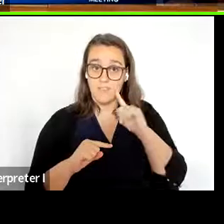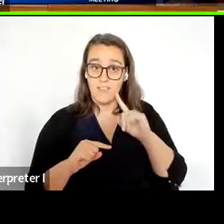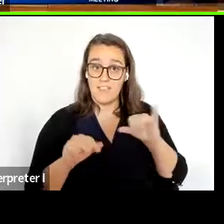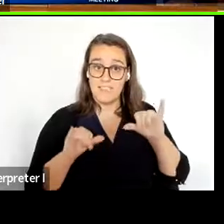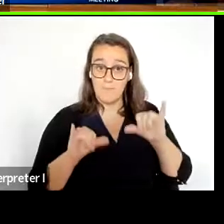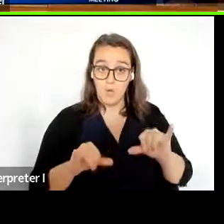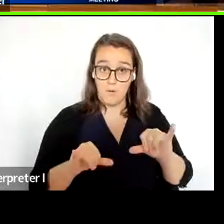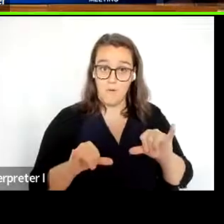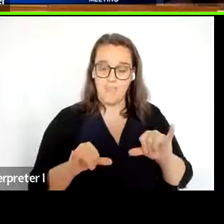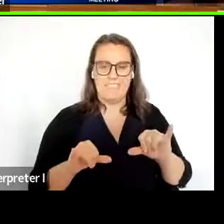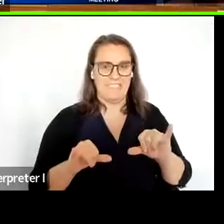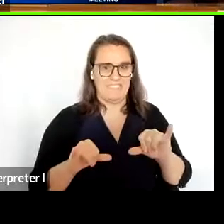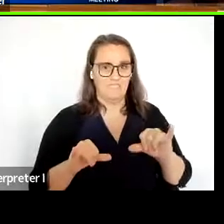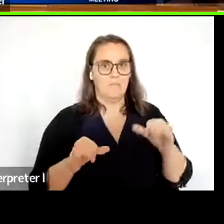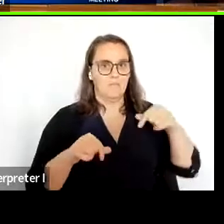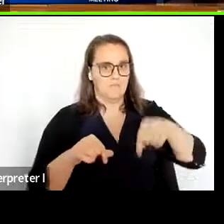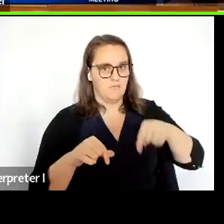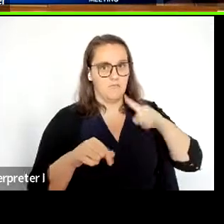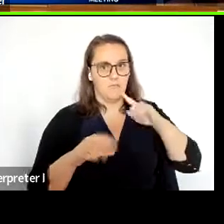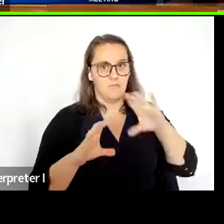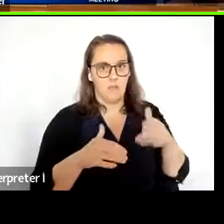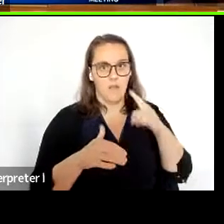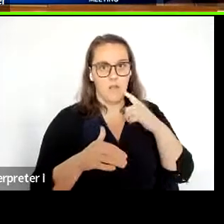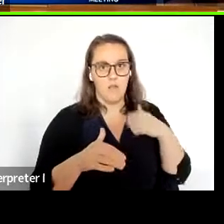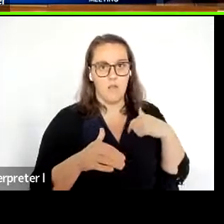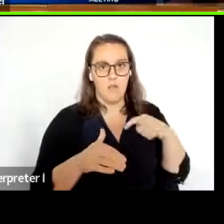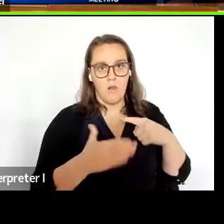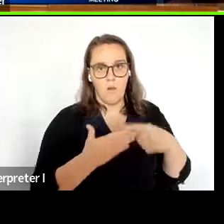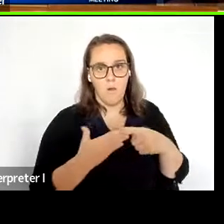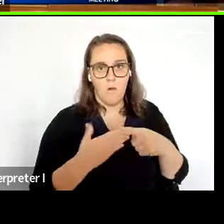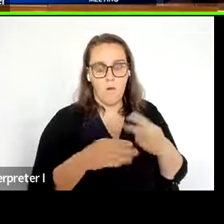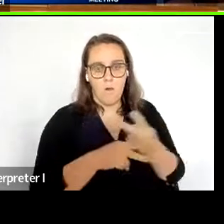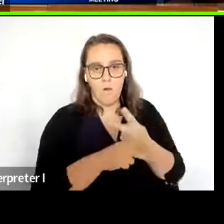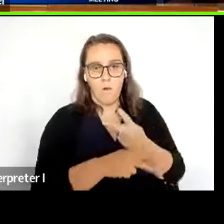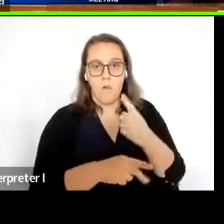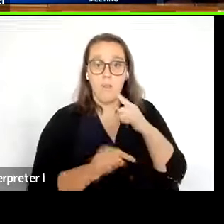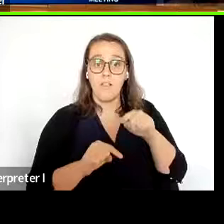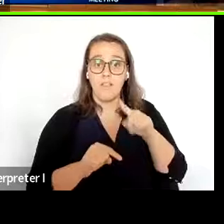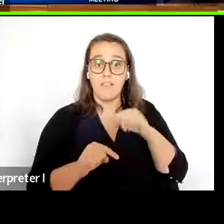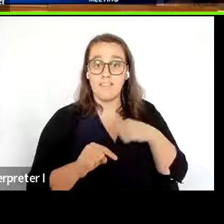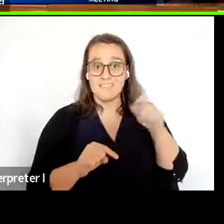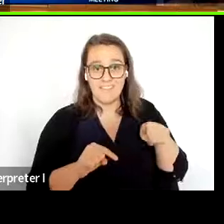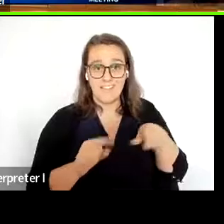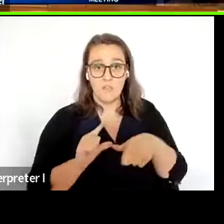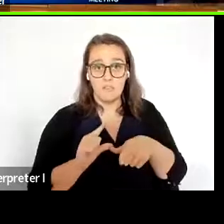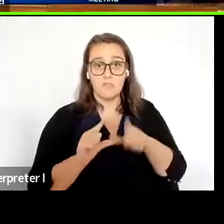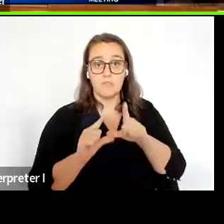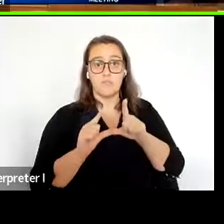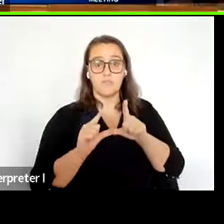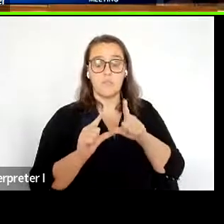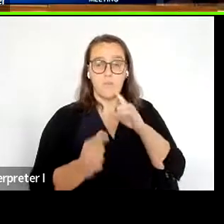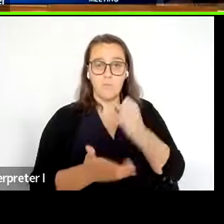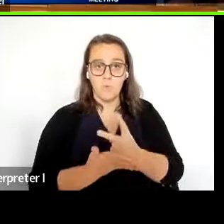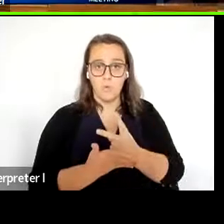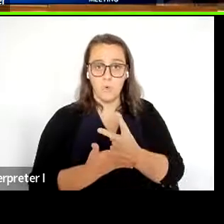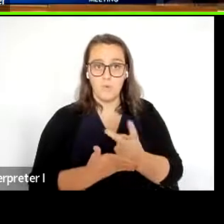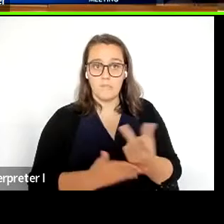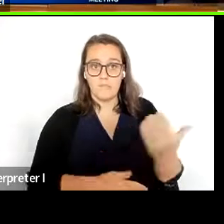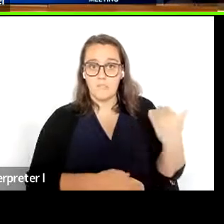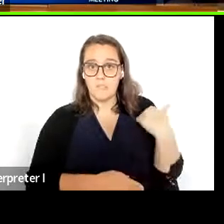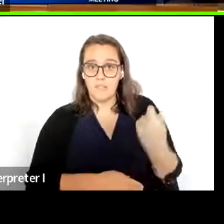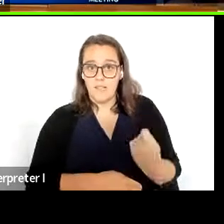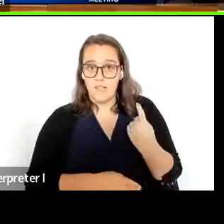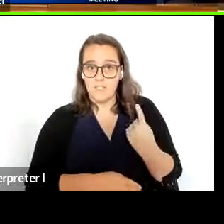new round of temporary legislation is necessary to continue the ERAP reforms approved last year while the permanent bill is pending